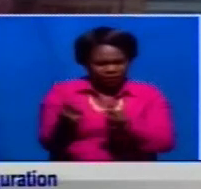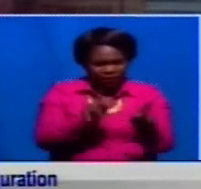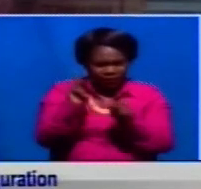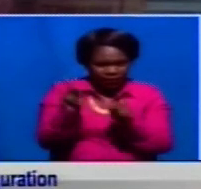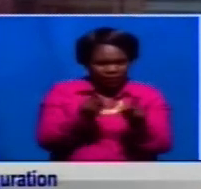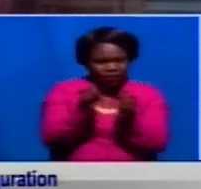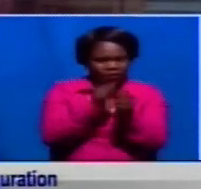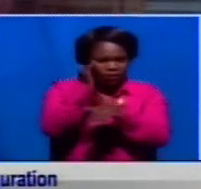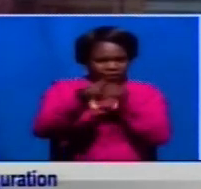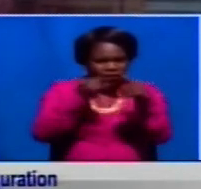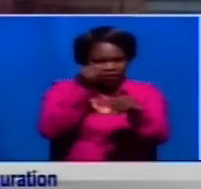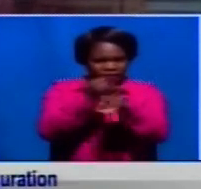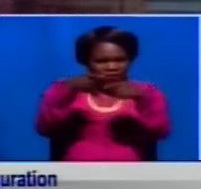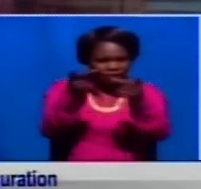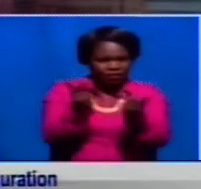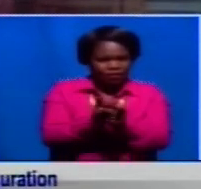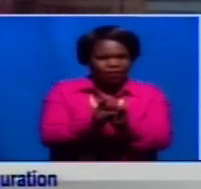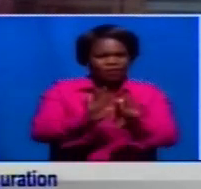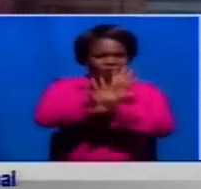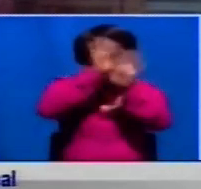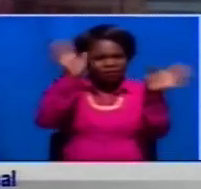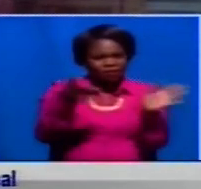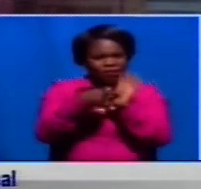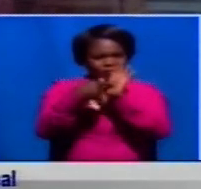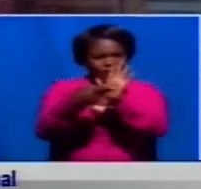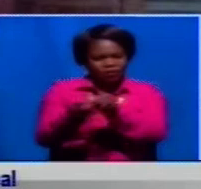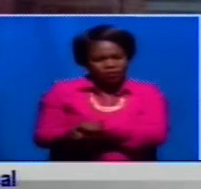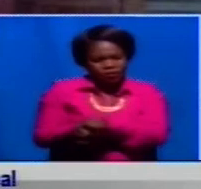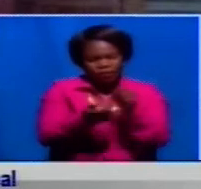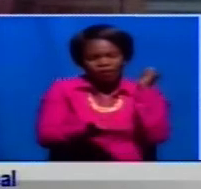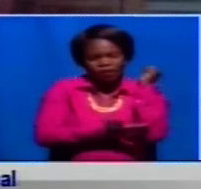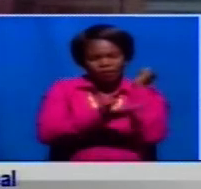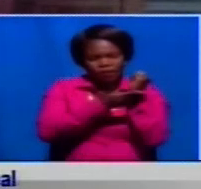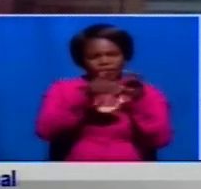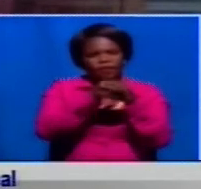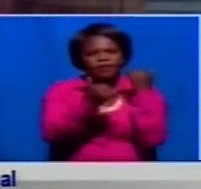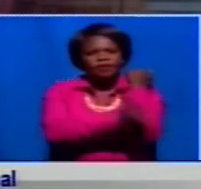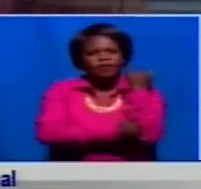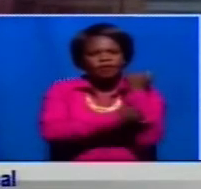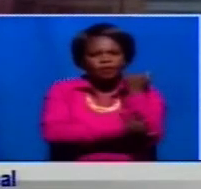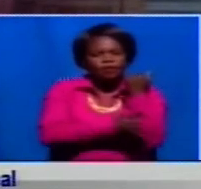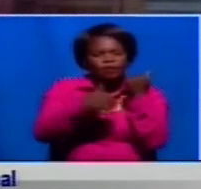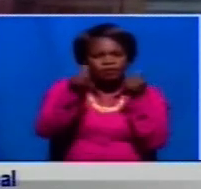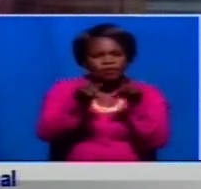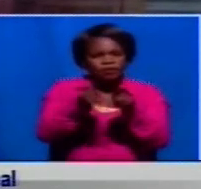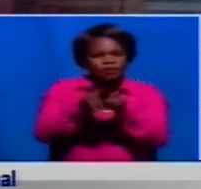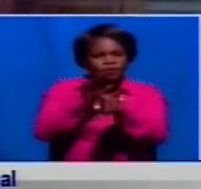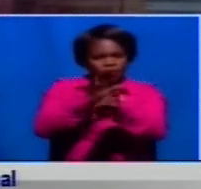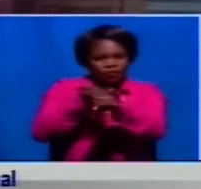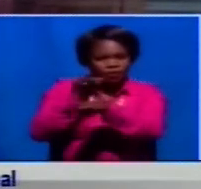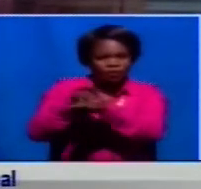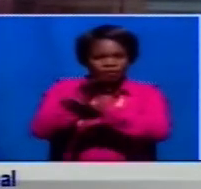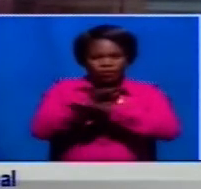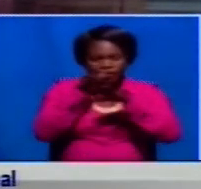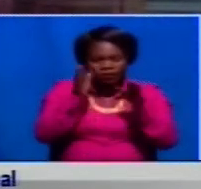the international scene is a clear indication that golf is improving in the country. He has also called on Zambian golfers